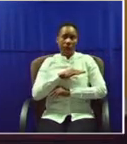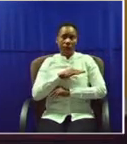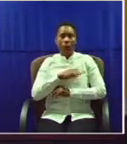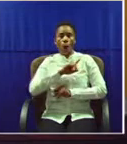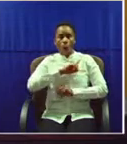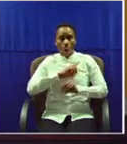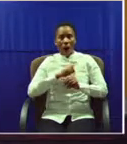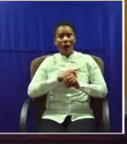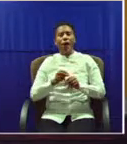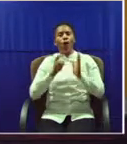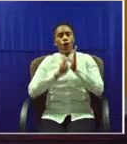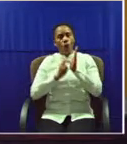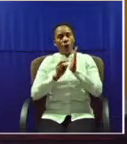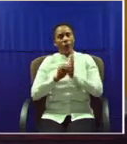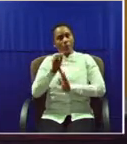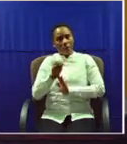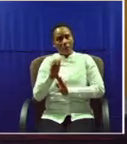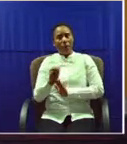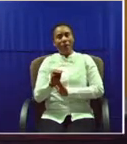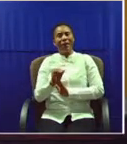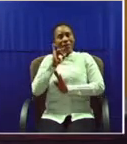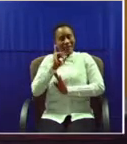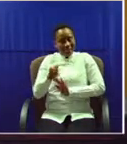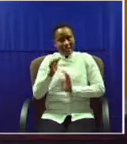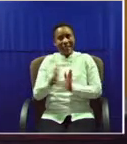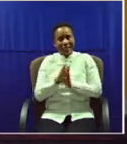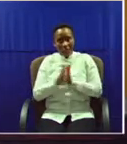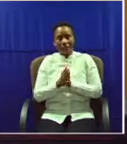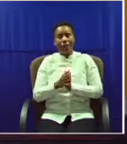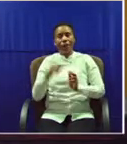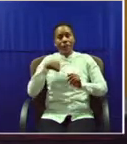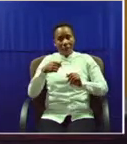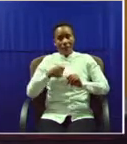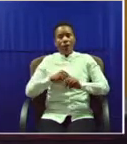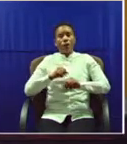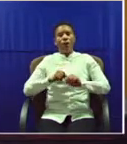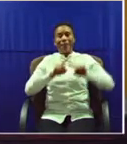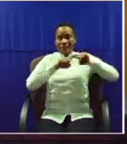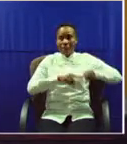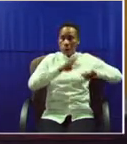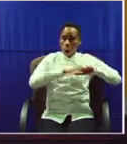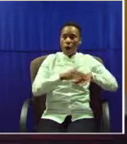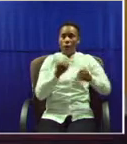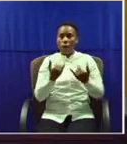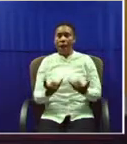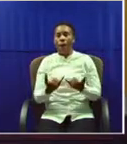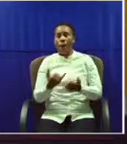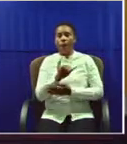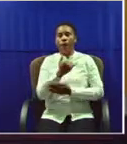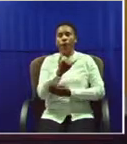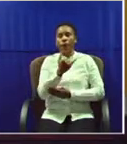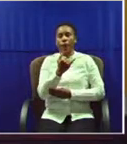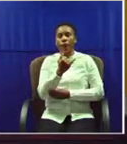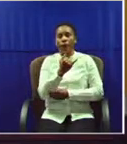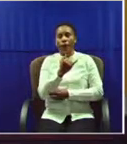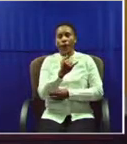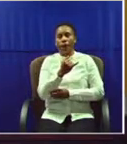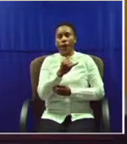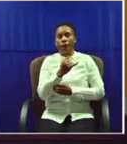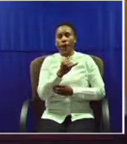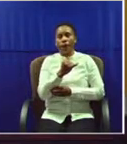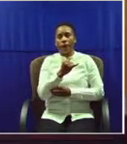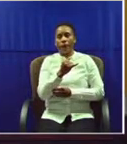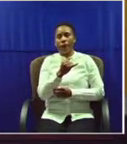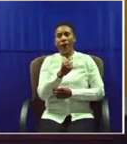under which we are still basing my facts on. I can't see. Yeah, we are going to finish